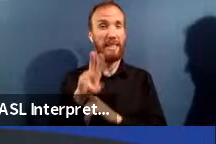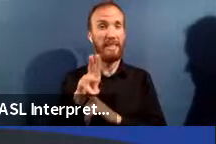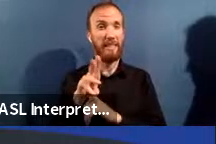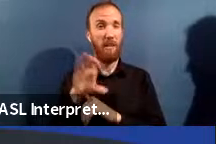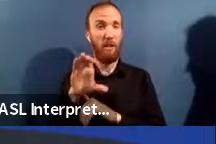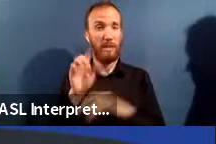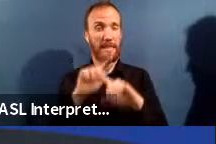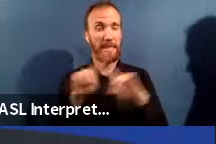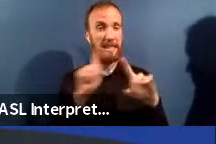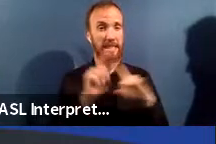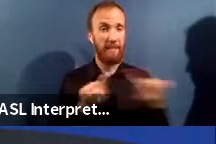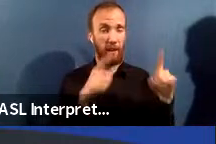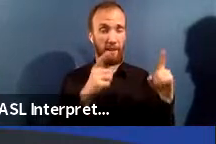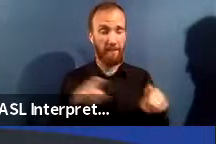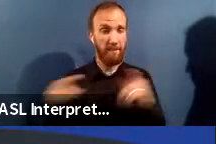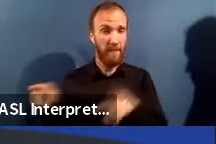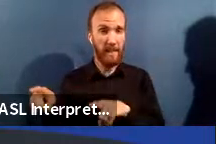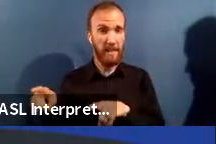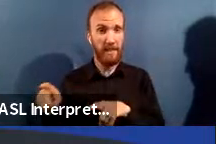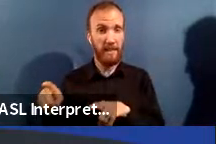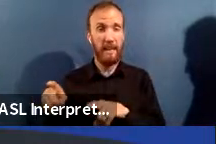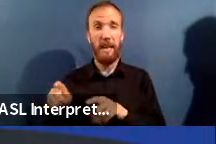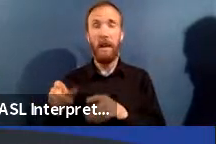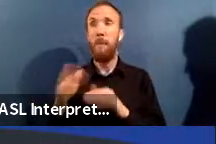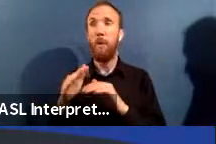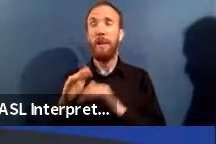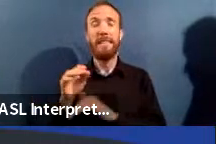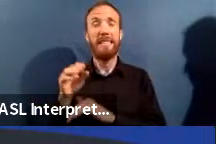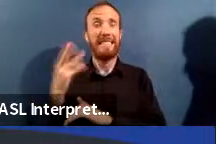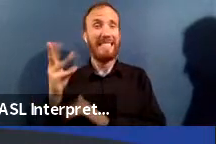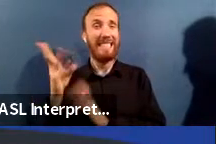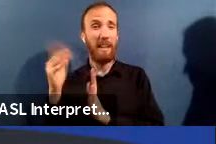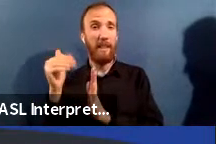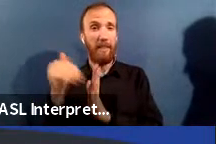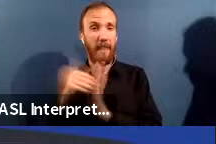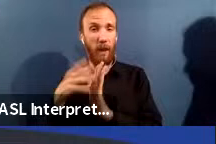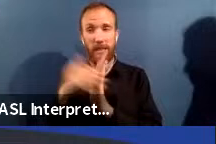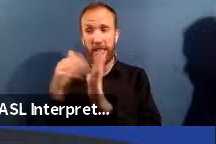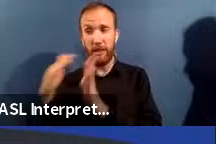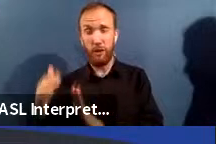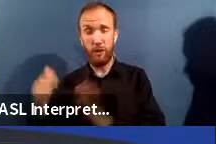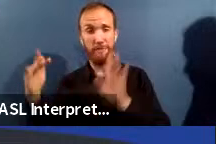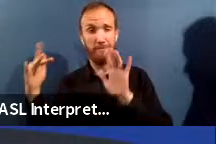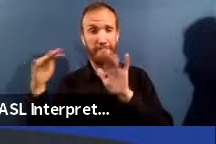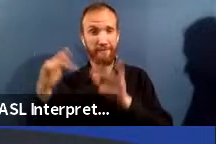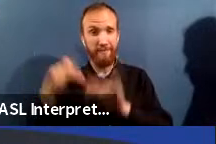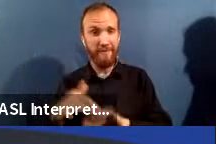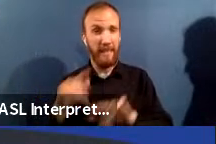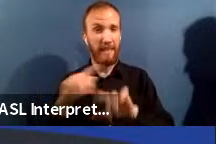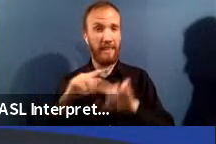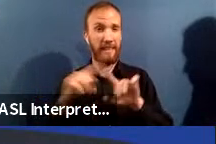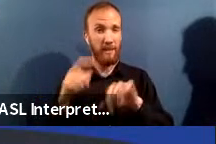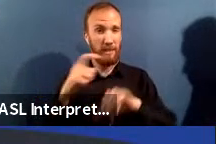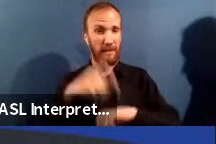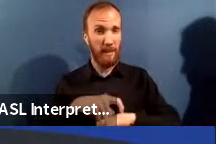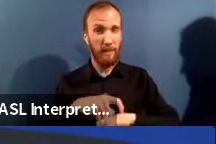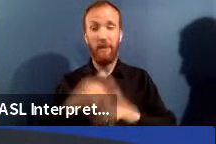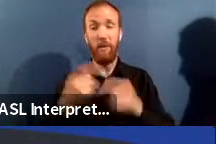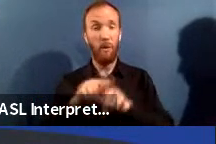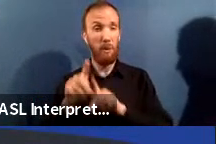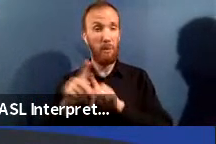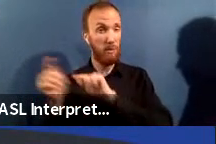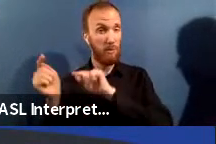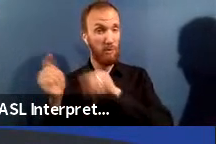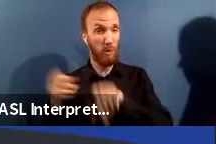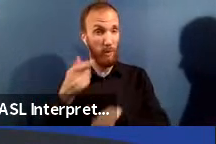events attended by over 16,000 CPS students and spectators. In addition